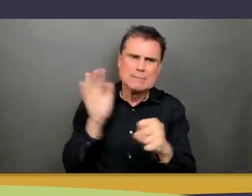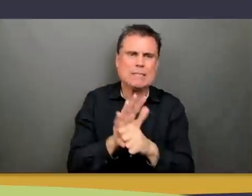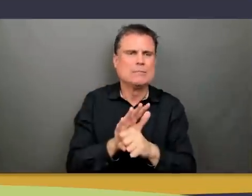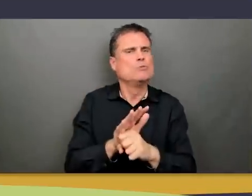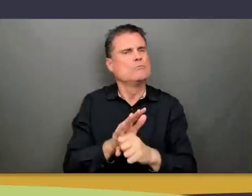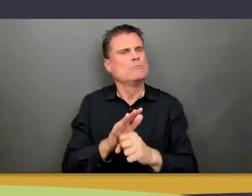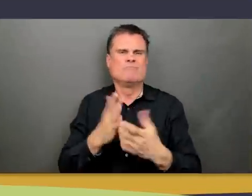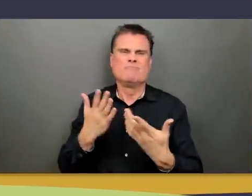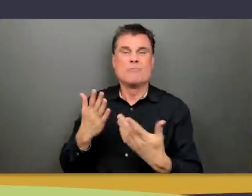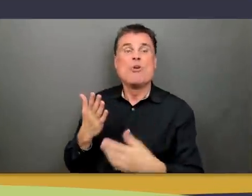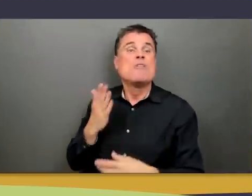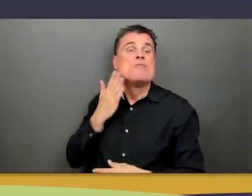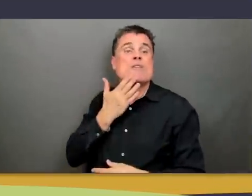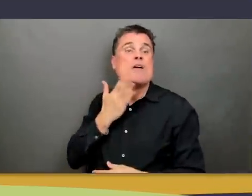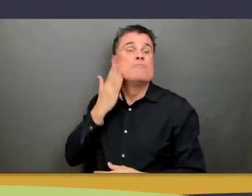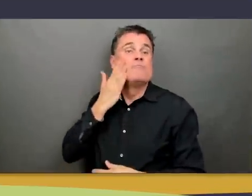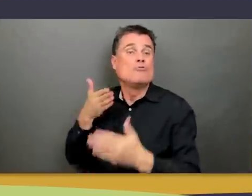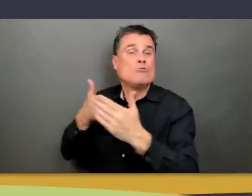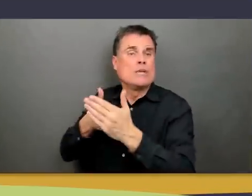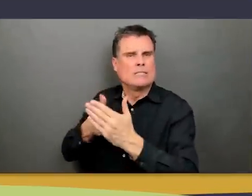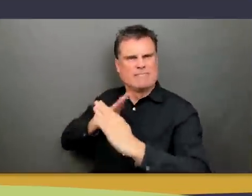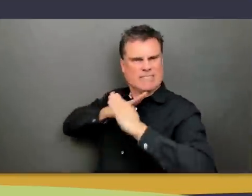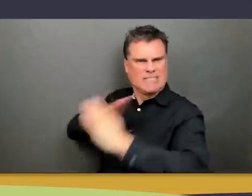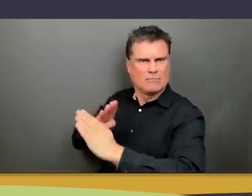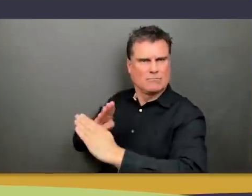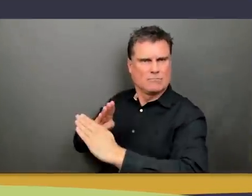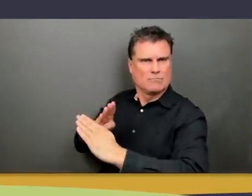Now it's time for the awards.